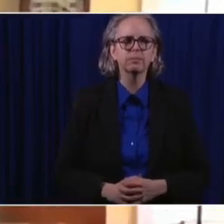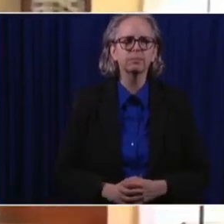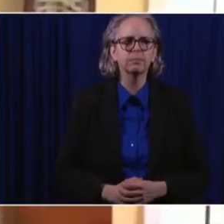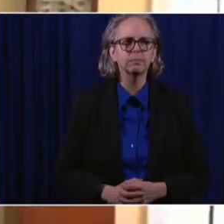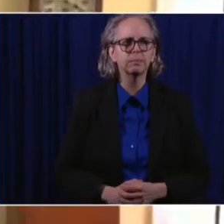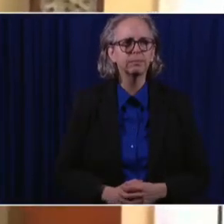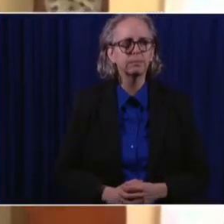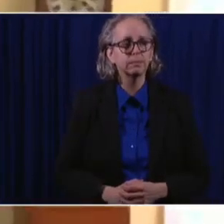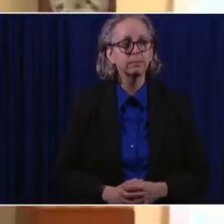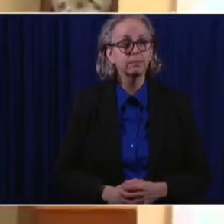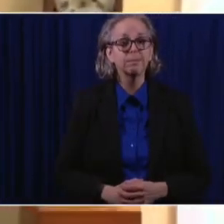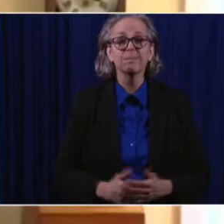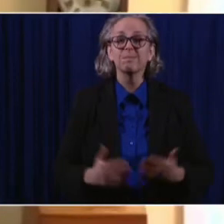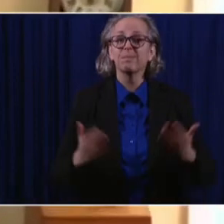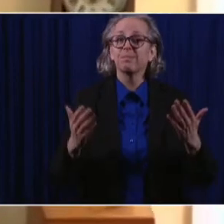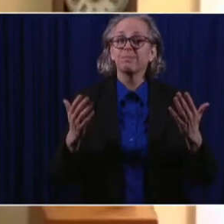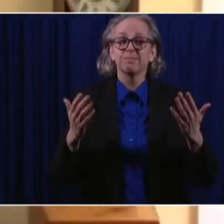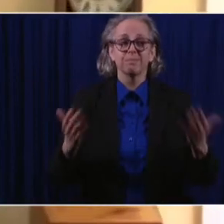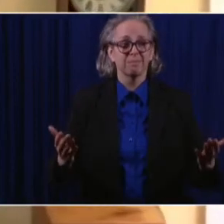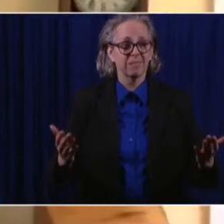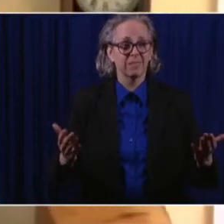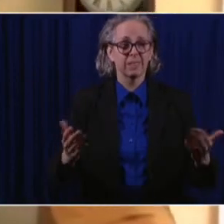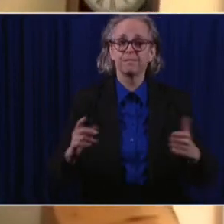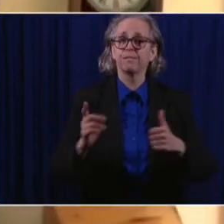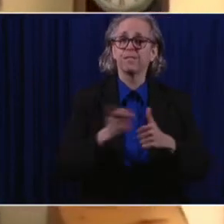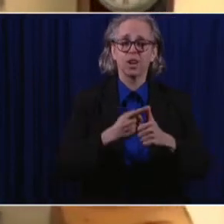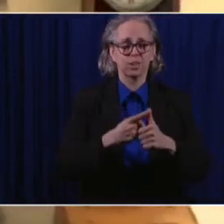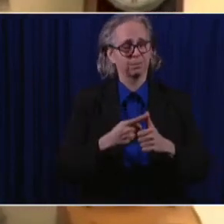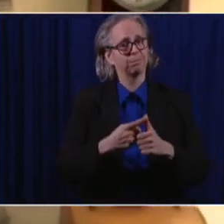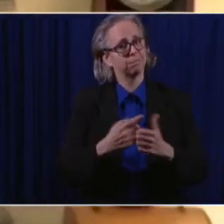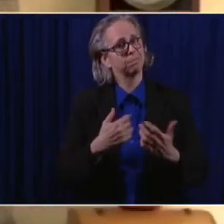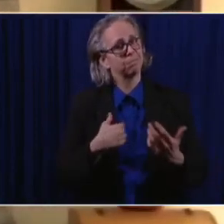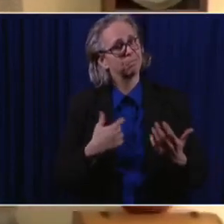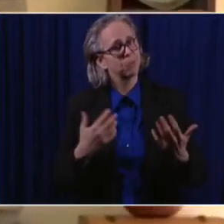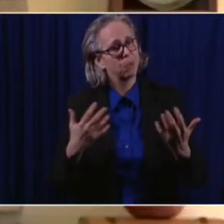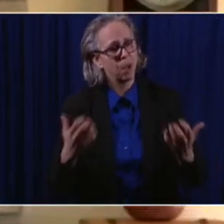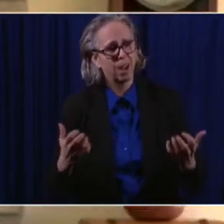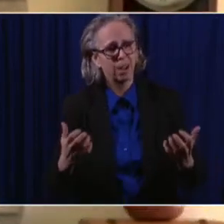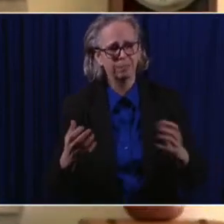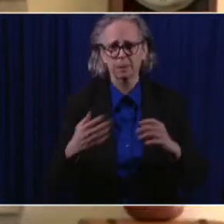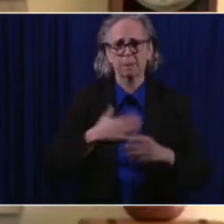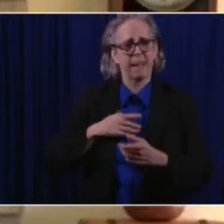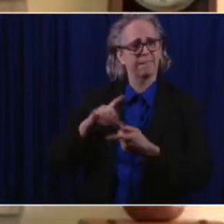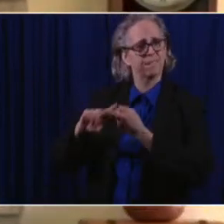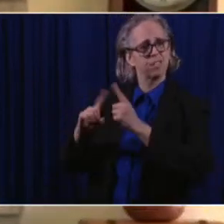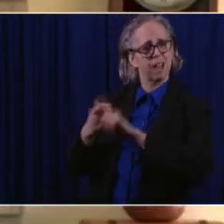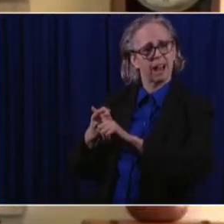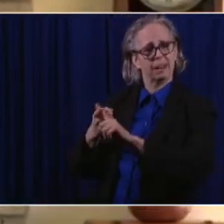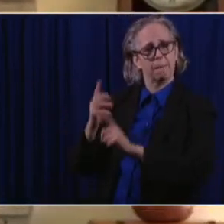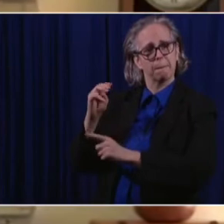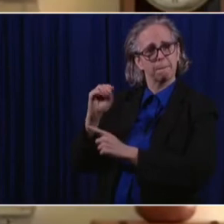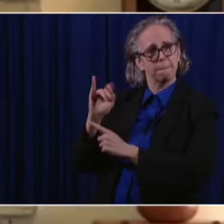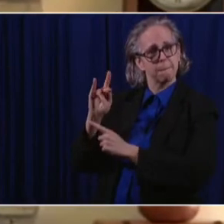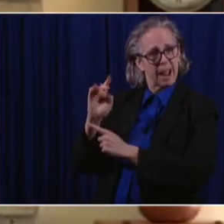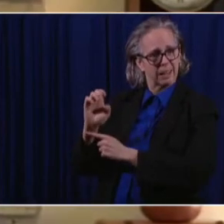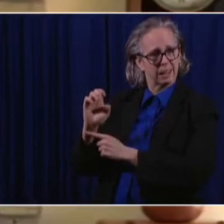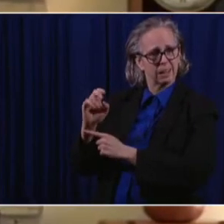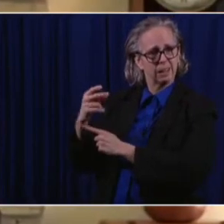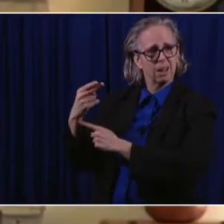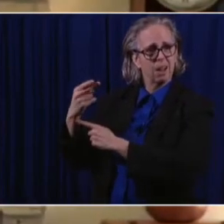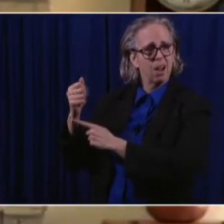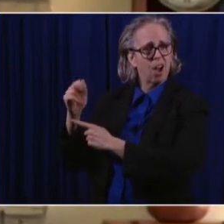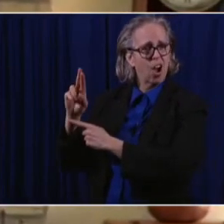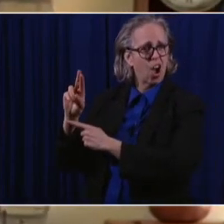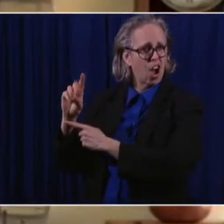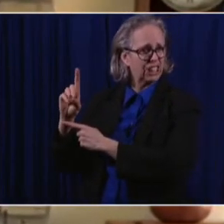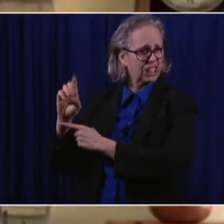Well, I want to first start off by wishing my friend Mike Hartzog all the best. For almost 4